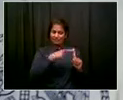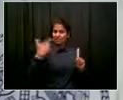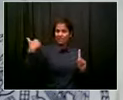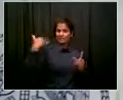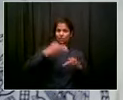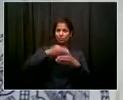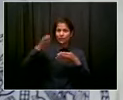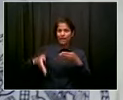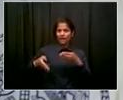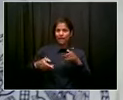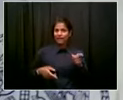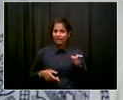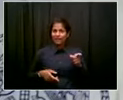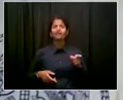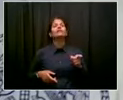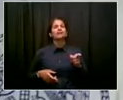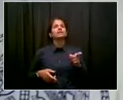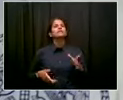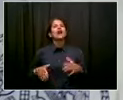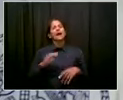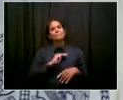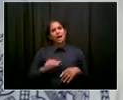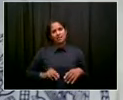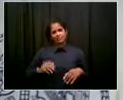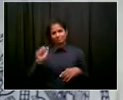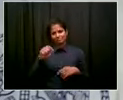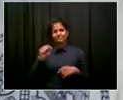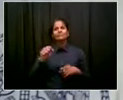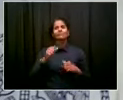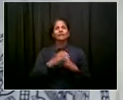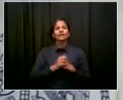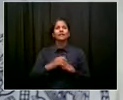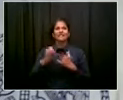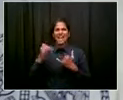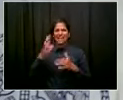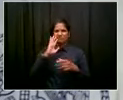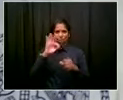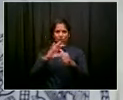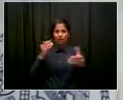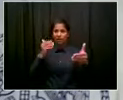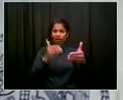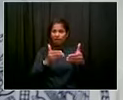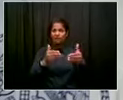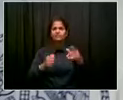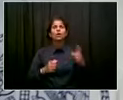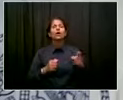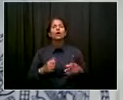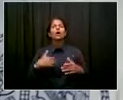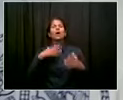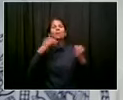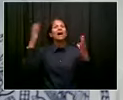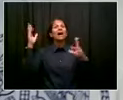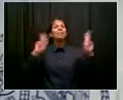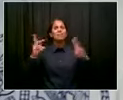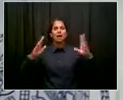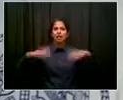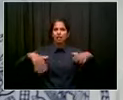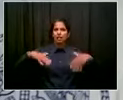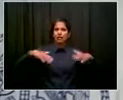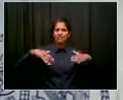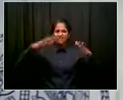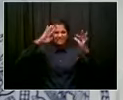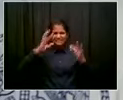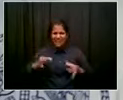fully focused and have not made their final decisions uh this is probably the most fluid mayor's race i've ever seen in my life